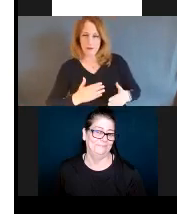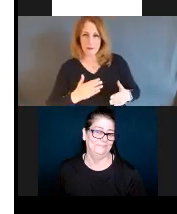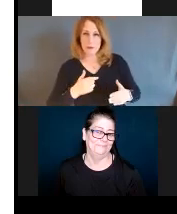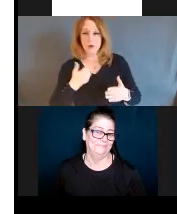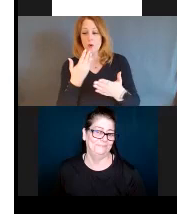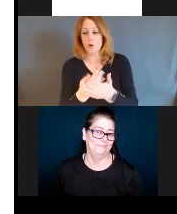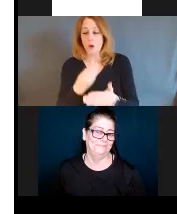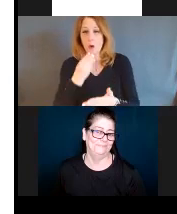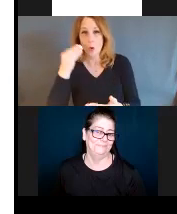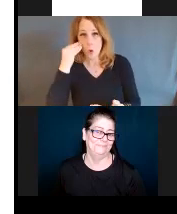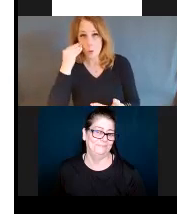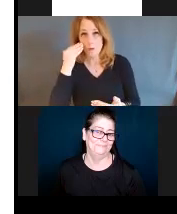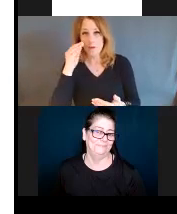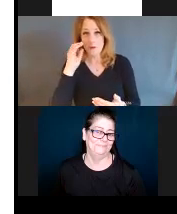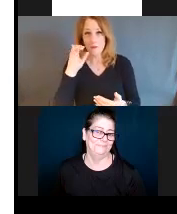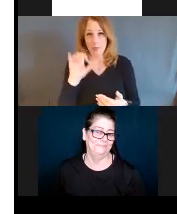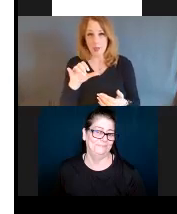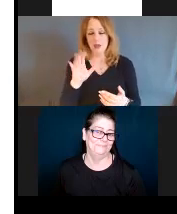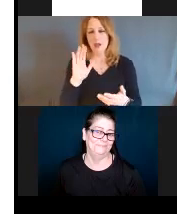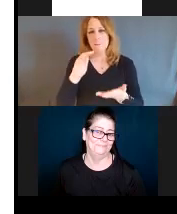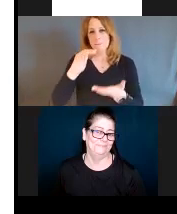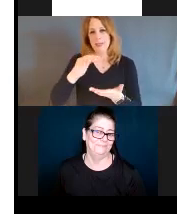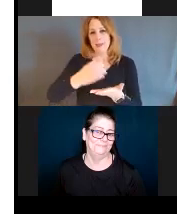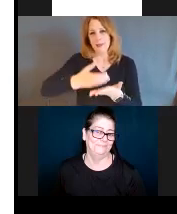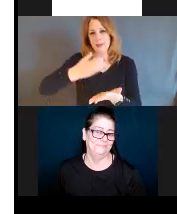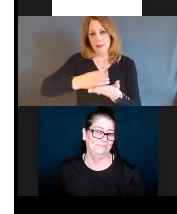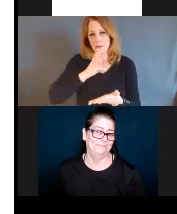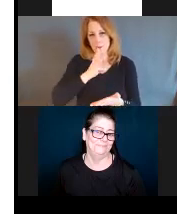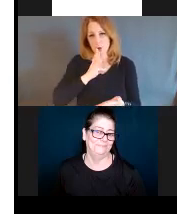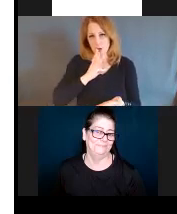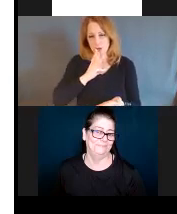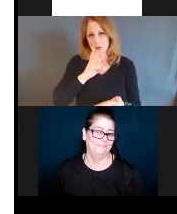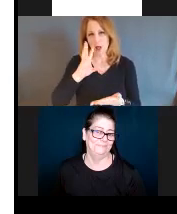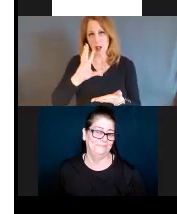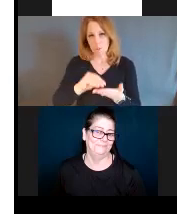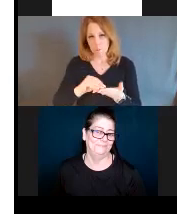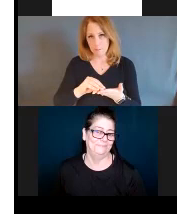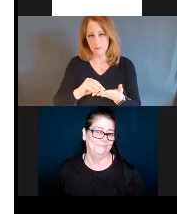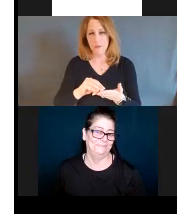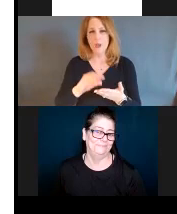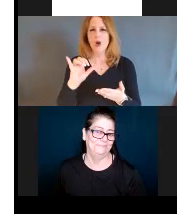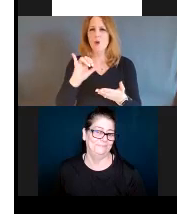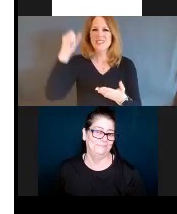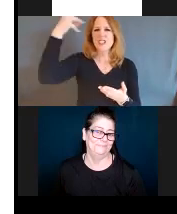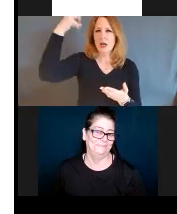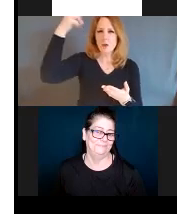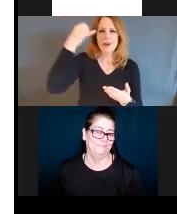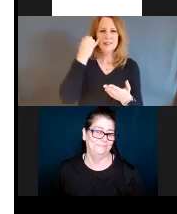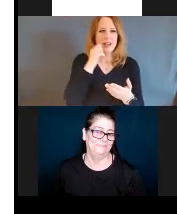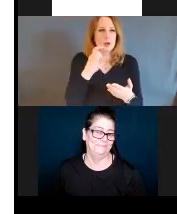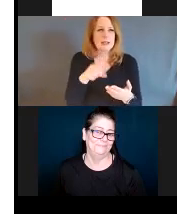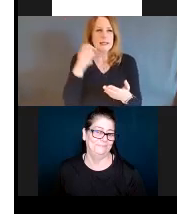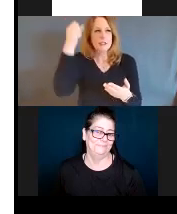a hospital crisis intervention is I would have a big glass of water. I would almost always take a shower. Even if I didn't need it, it just felt